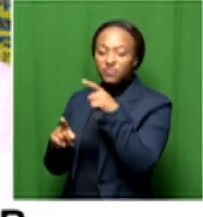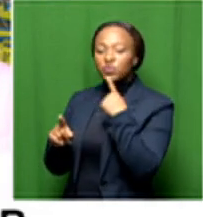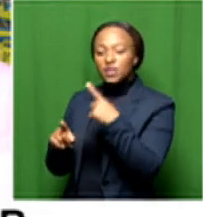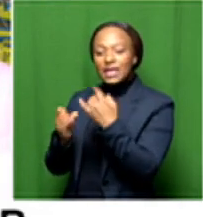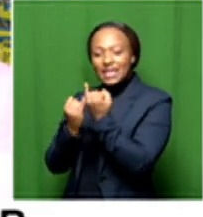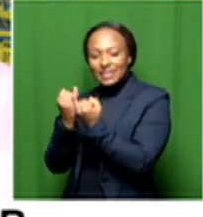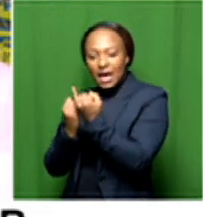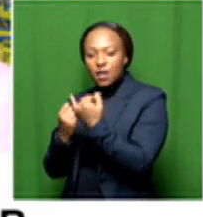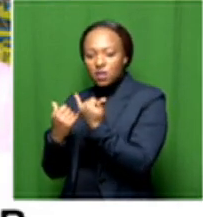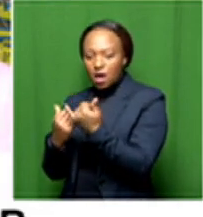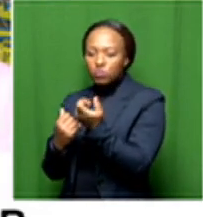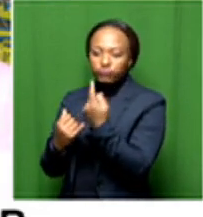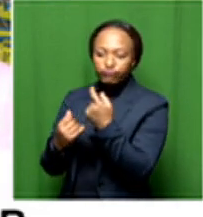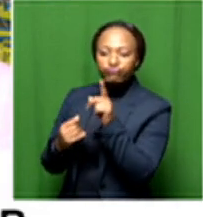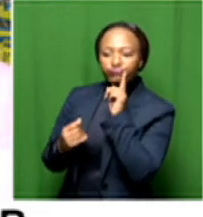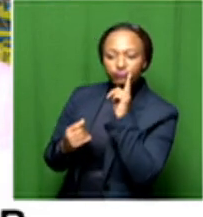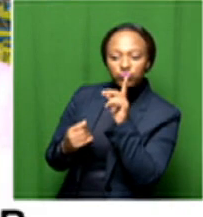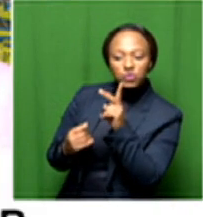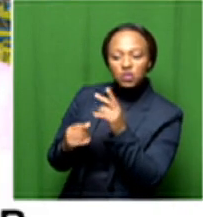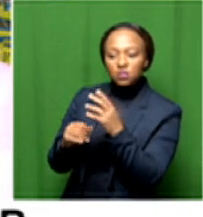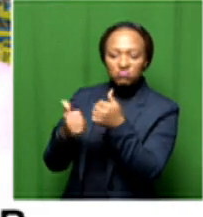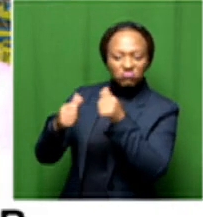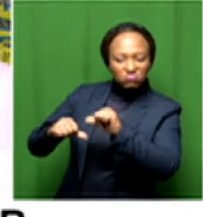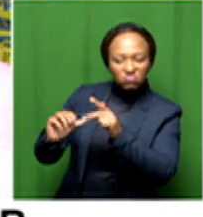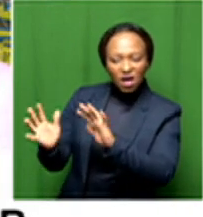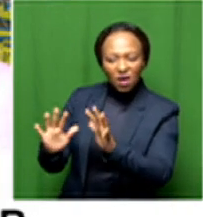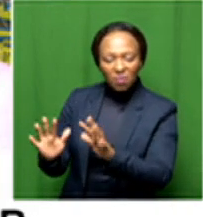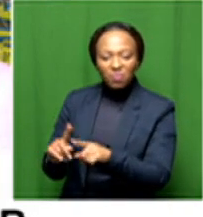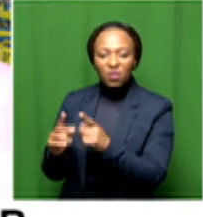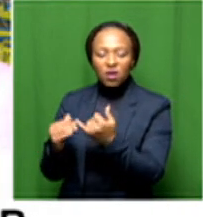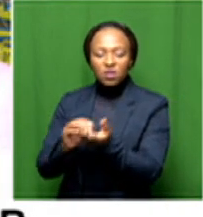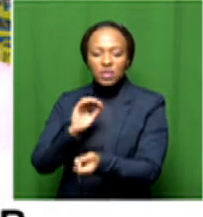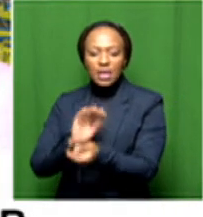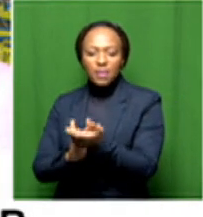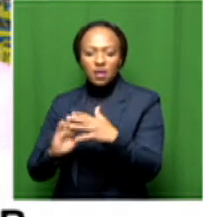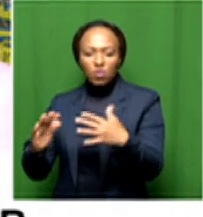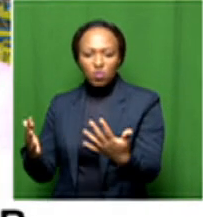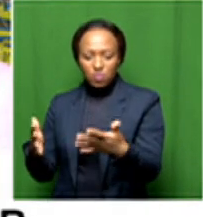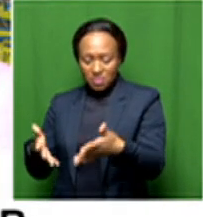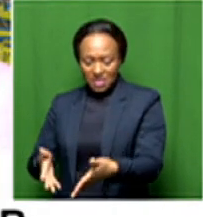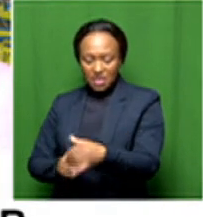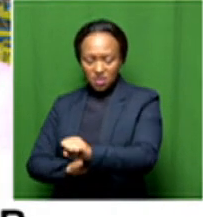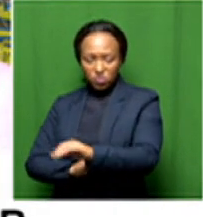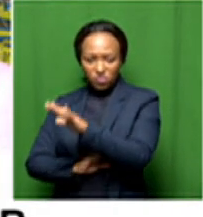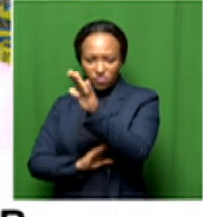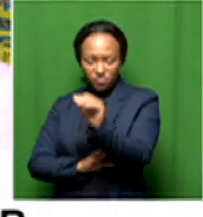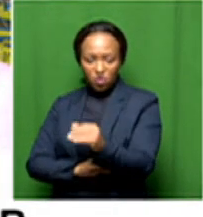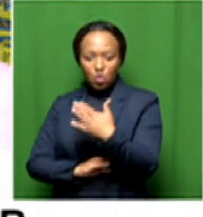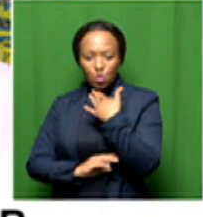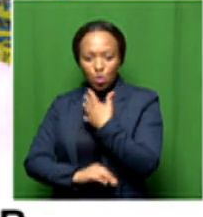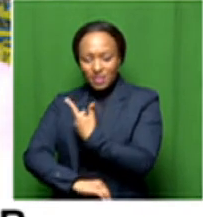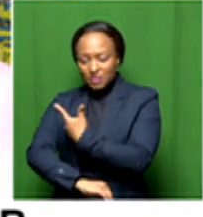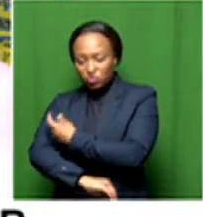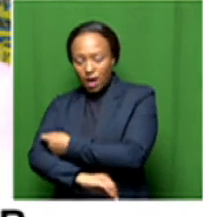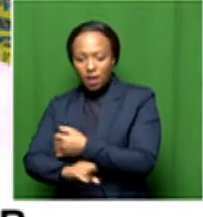are taking place, but this is only taking place globally, only in South Africa. This trial is not